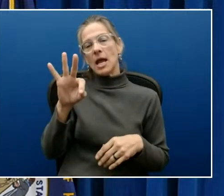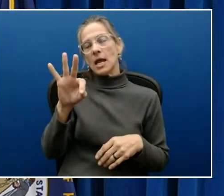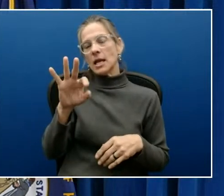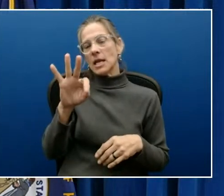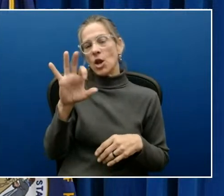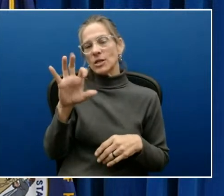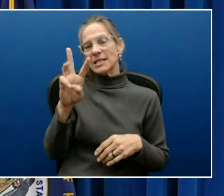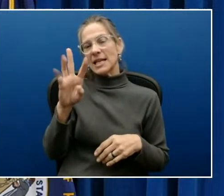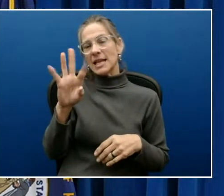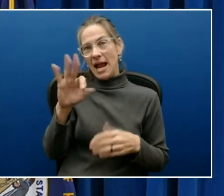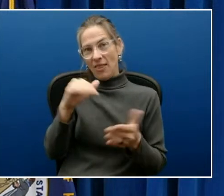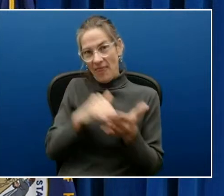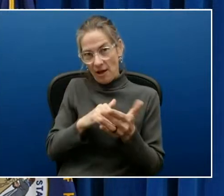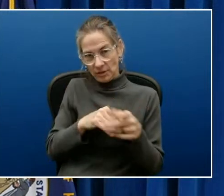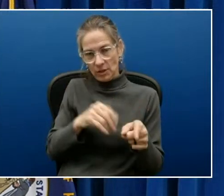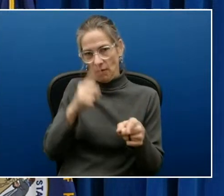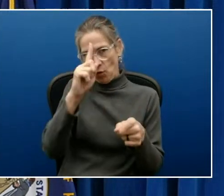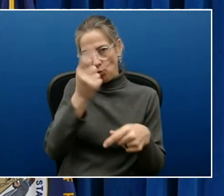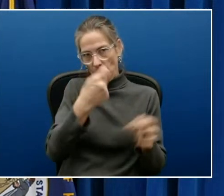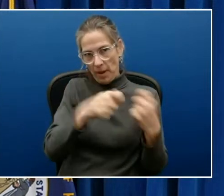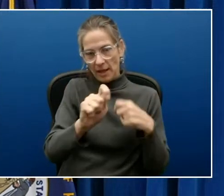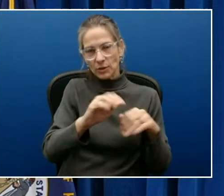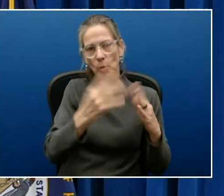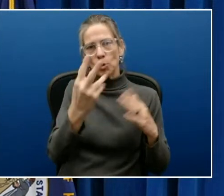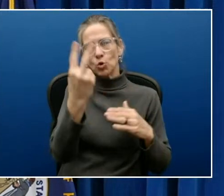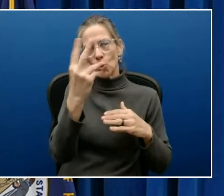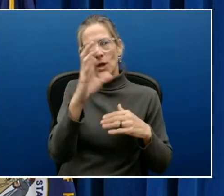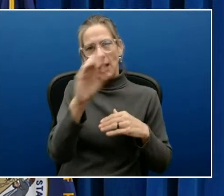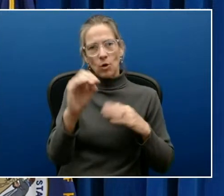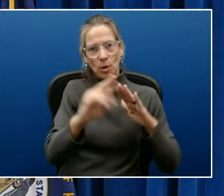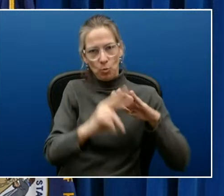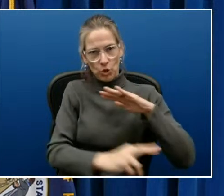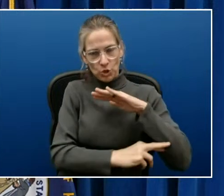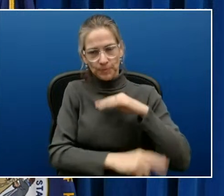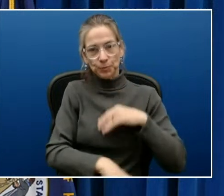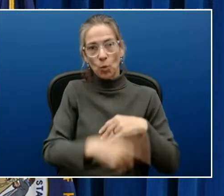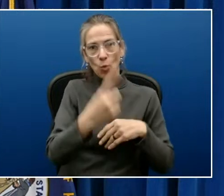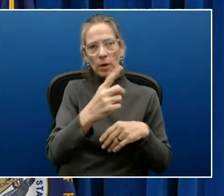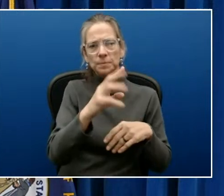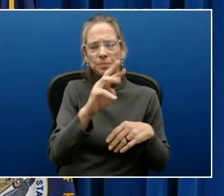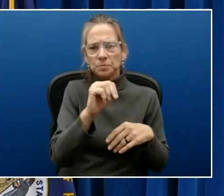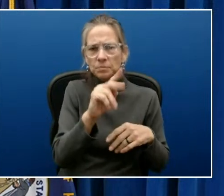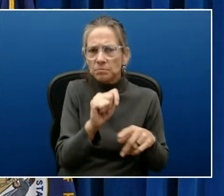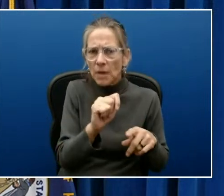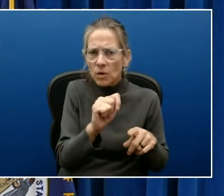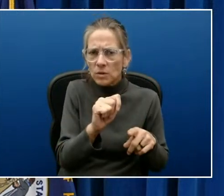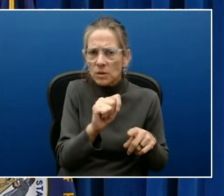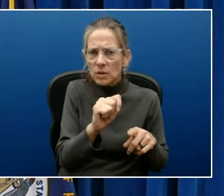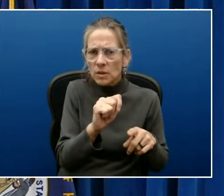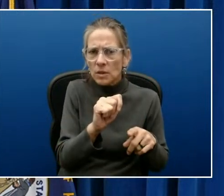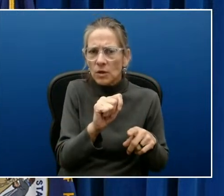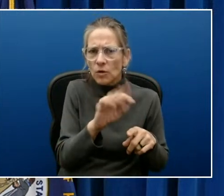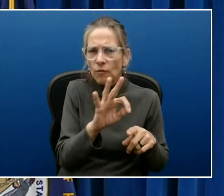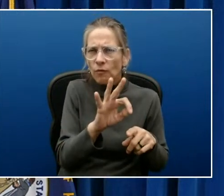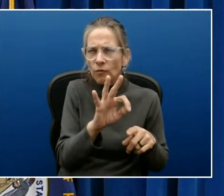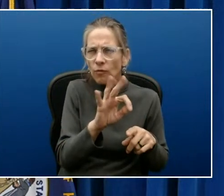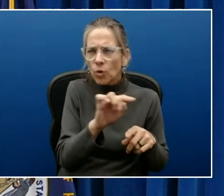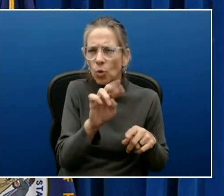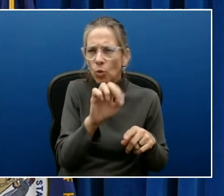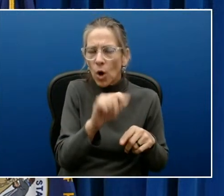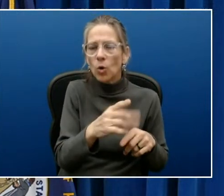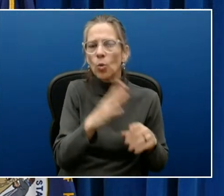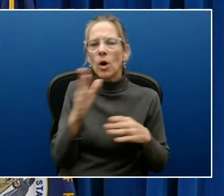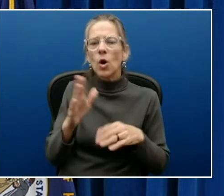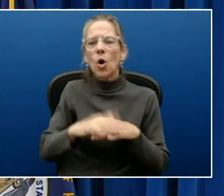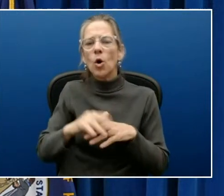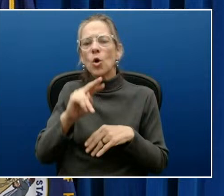$969,000 will replace and reopen 2 county bridges, one on Mount Horeb Road and one on North Rays Fork Road,